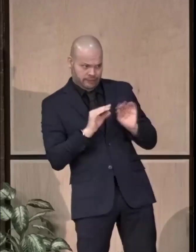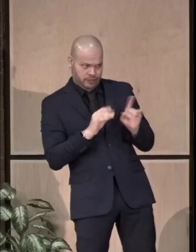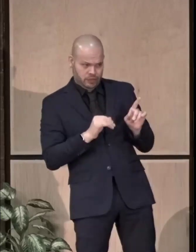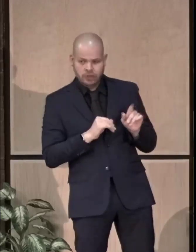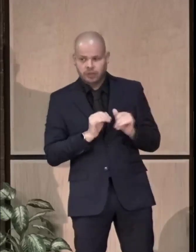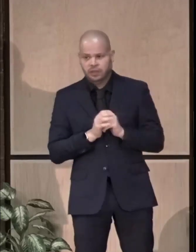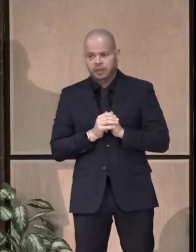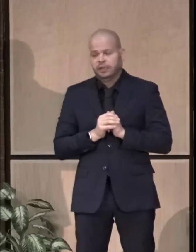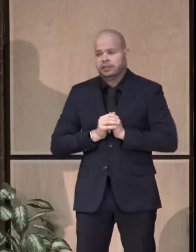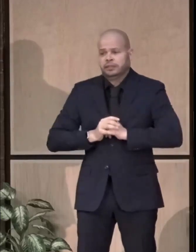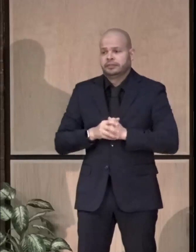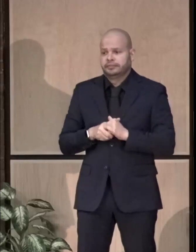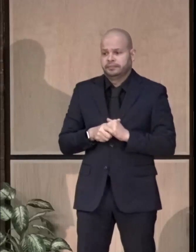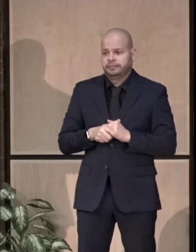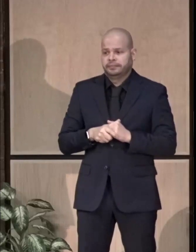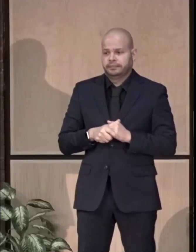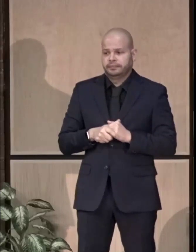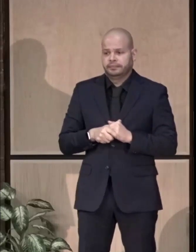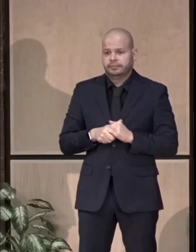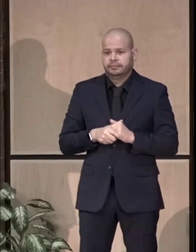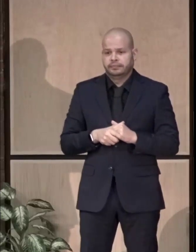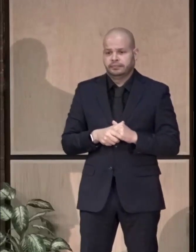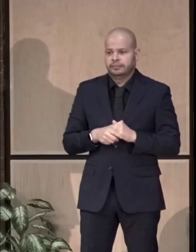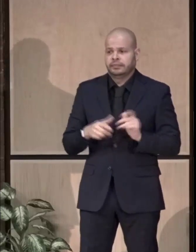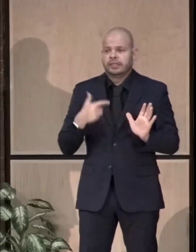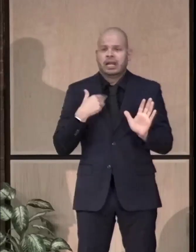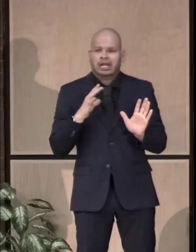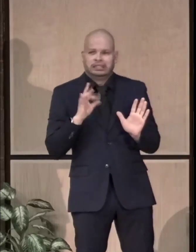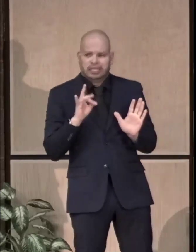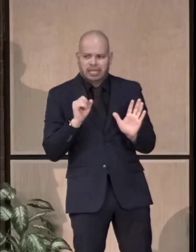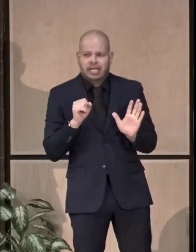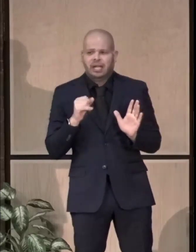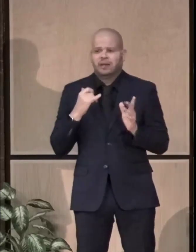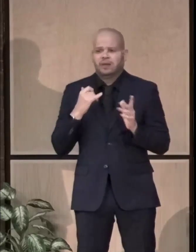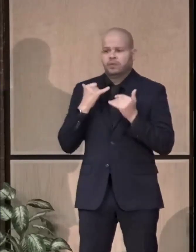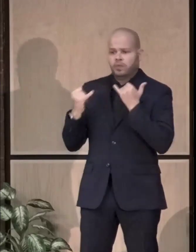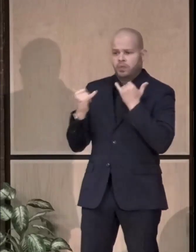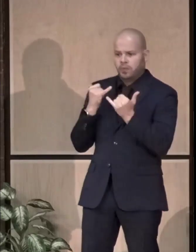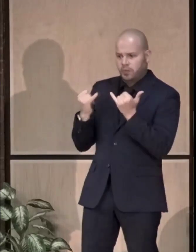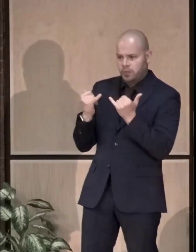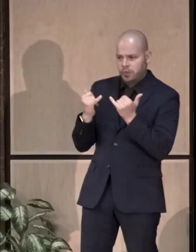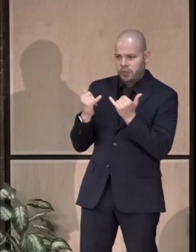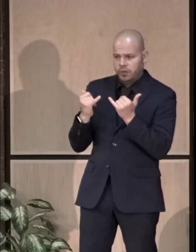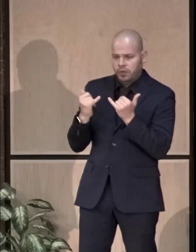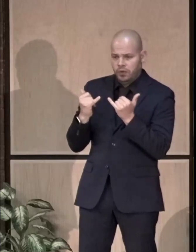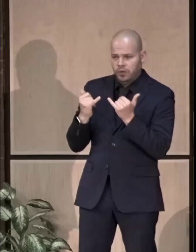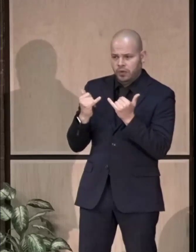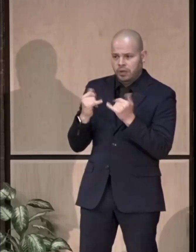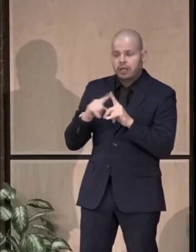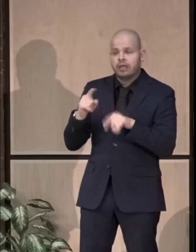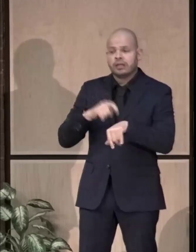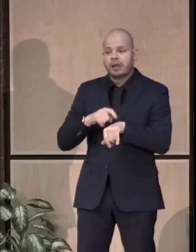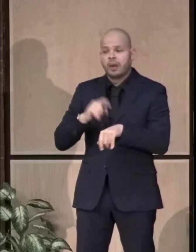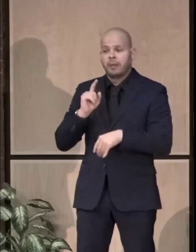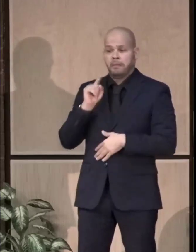I had a couple phone calls with them, but not necessarily by the time I actually was down at West